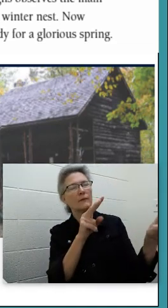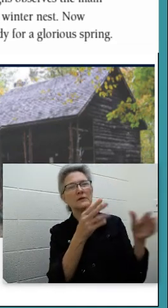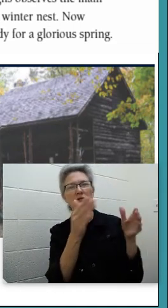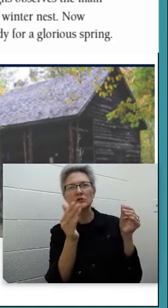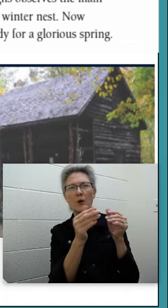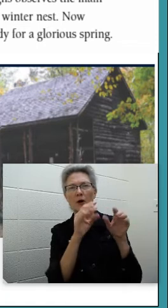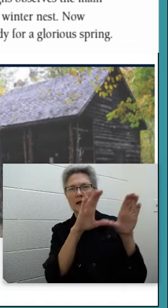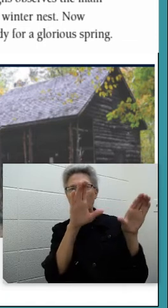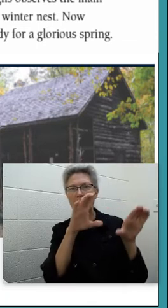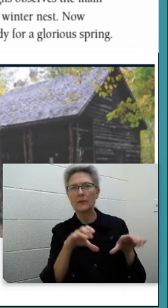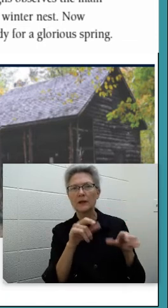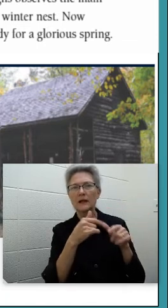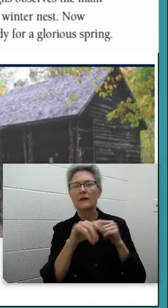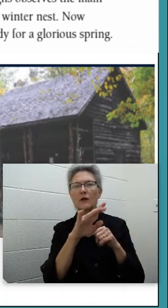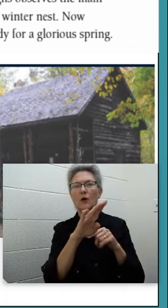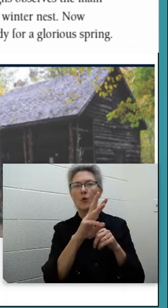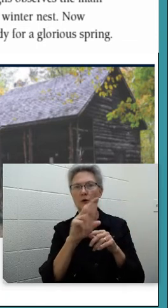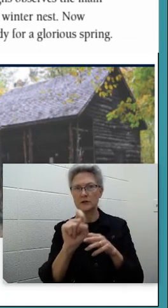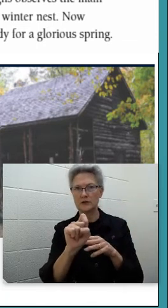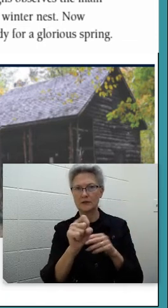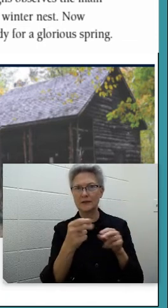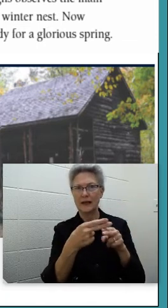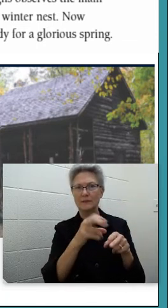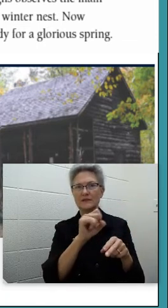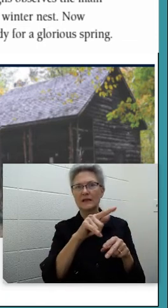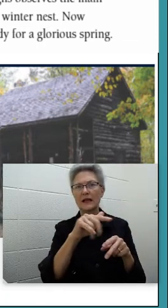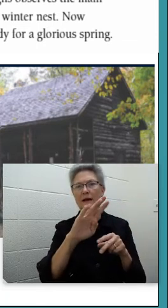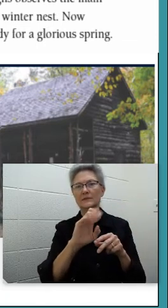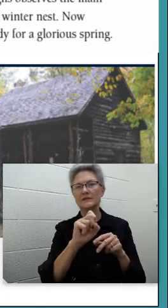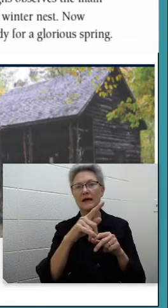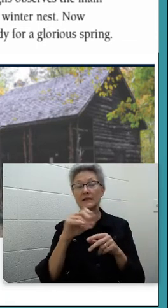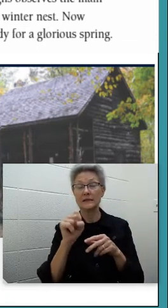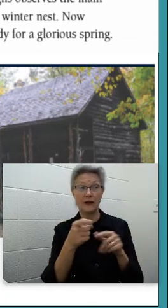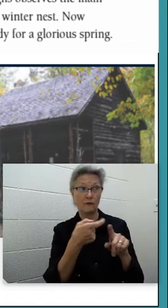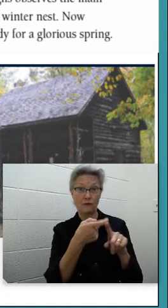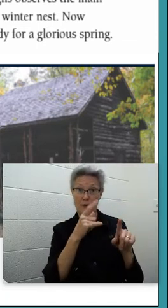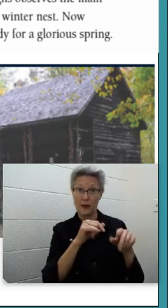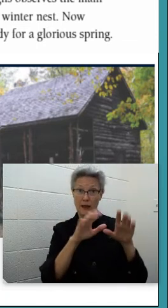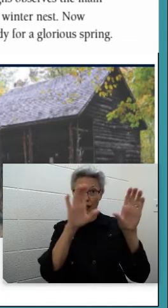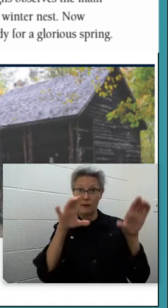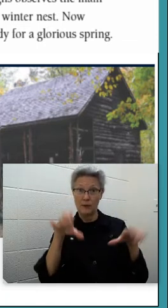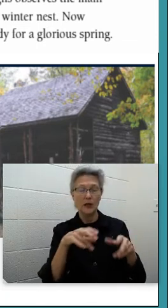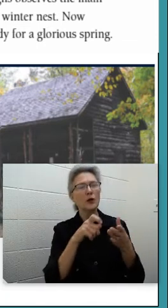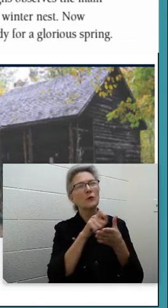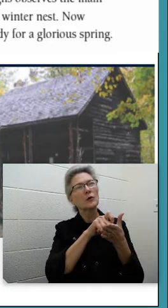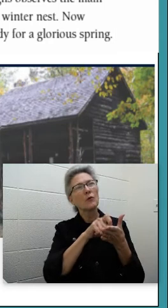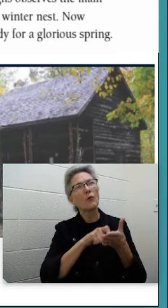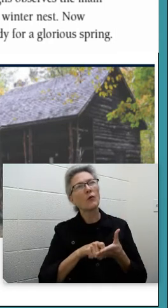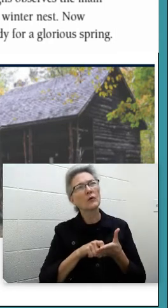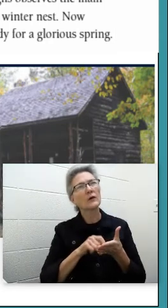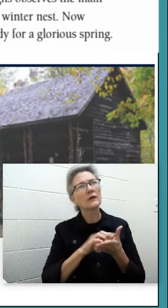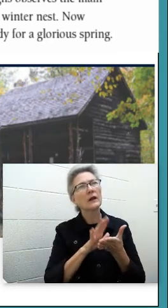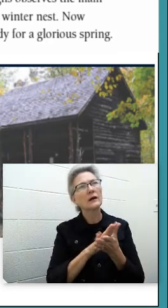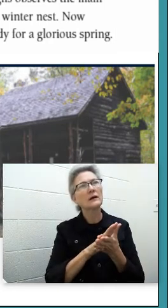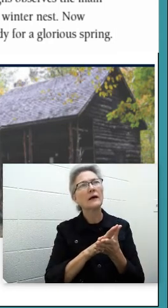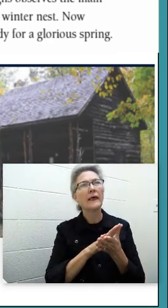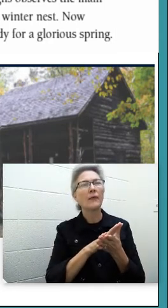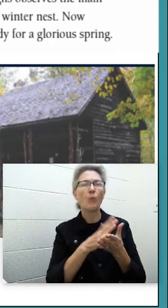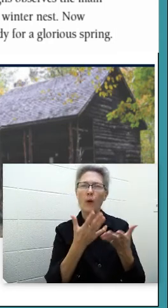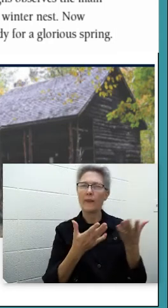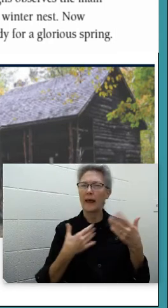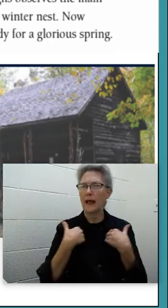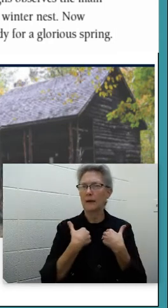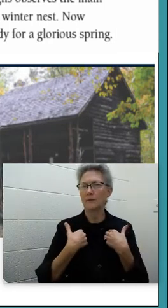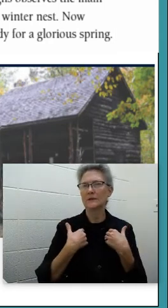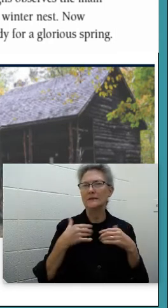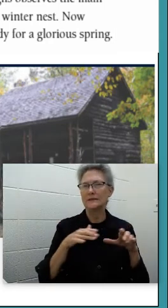place Slabsides, and from it he recorded the daily lives and interactions of his animal neighbors. Burroughs is